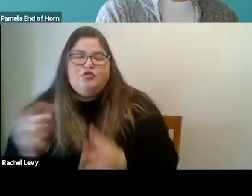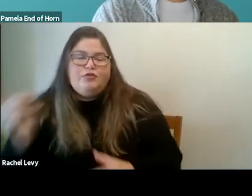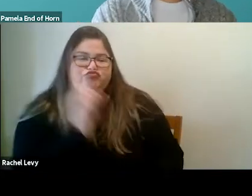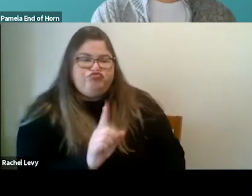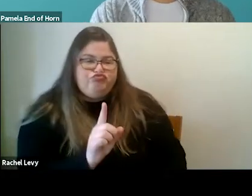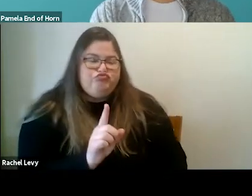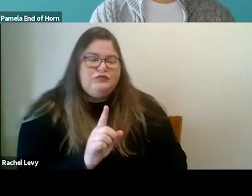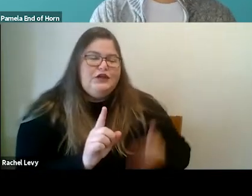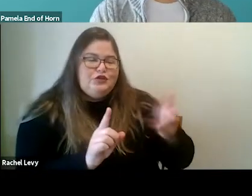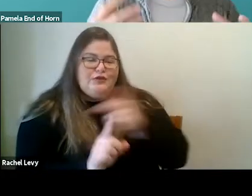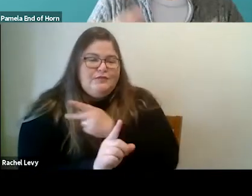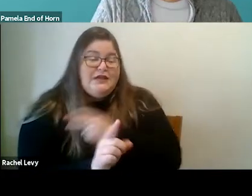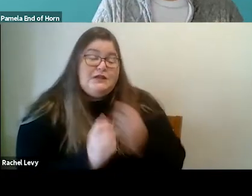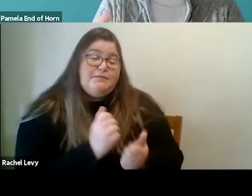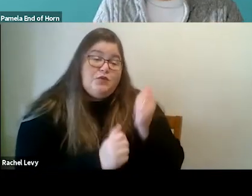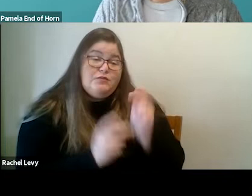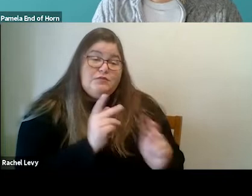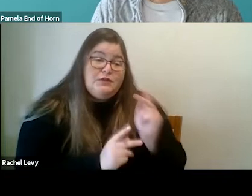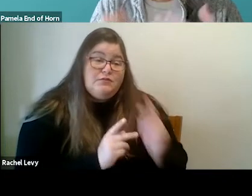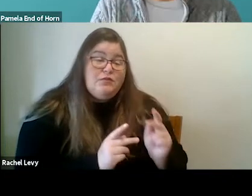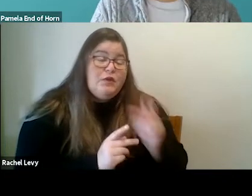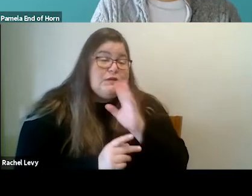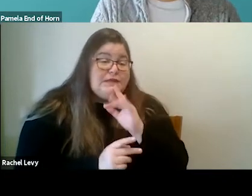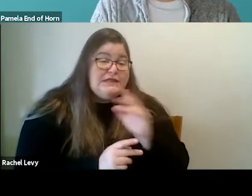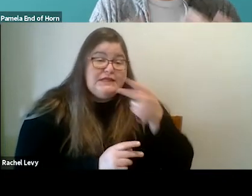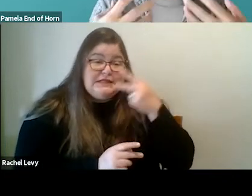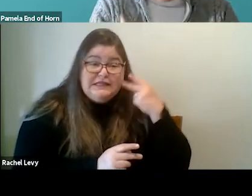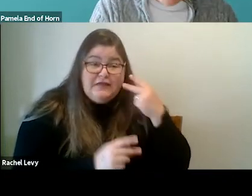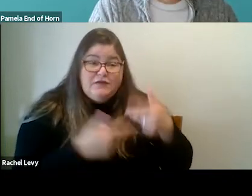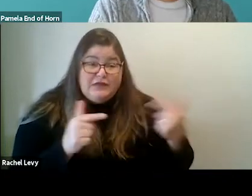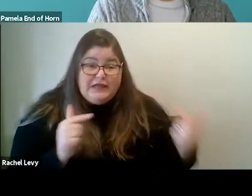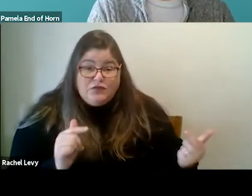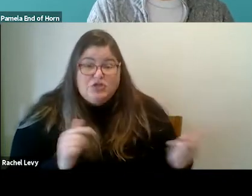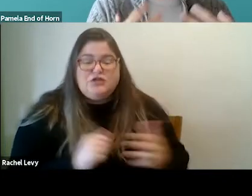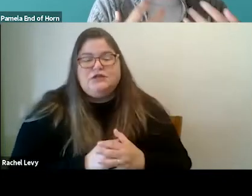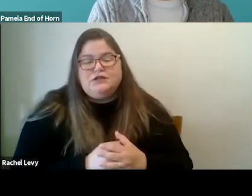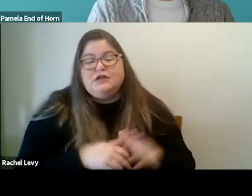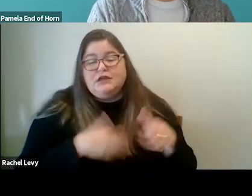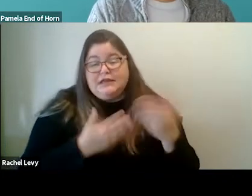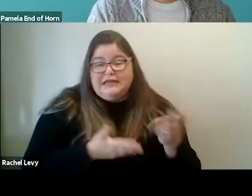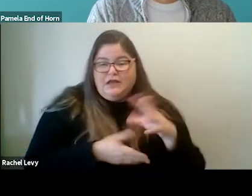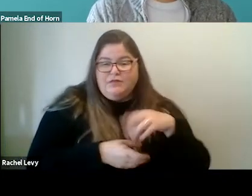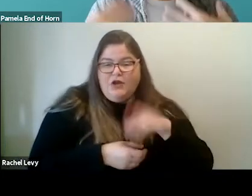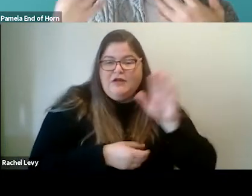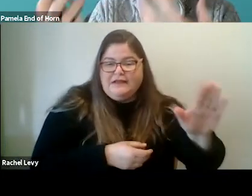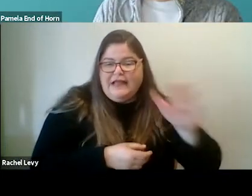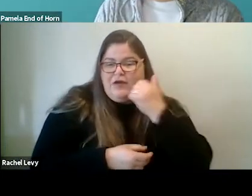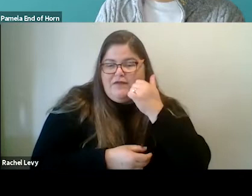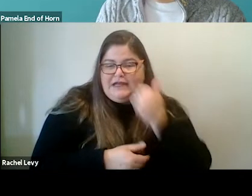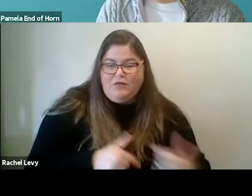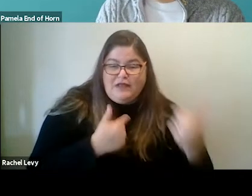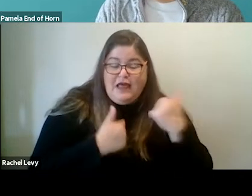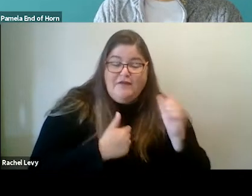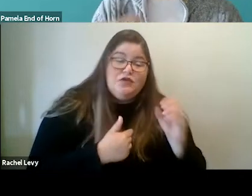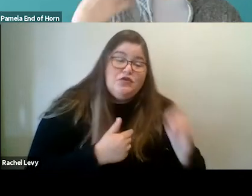because a large percent of their population speak Navajo, Dene, as part of their day-to-day life. And so when